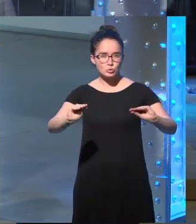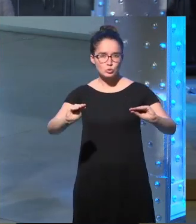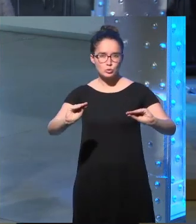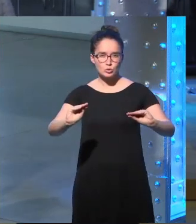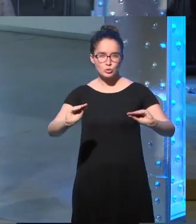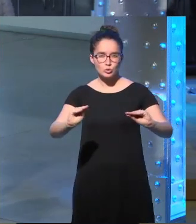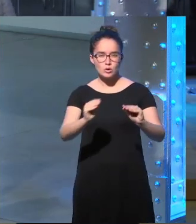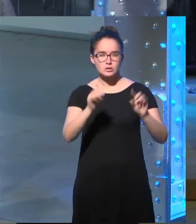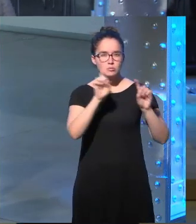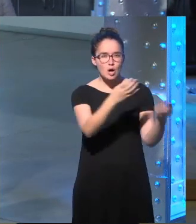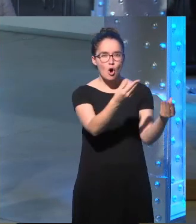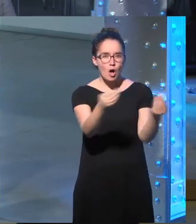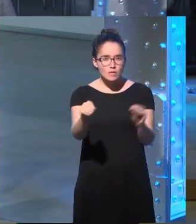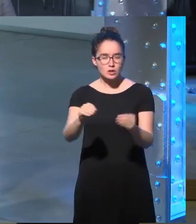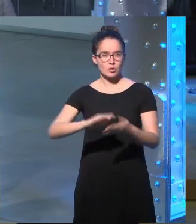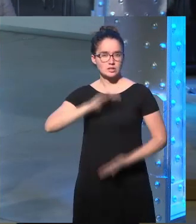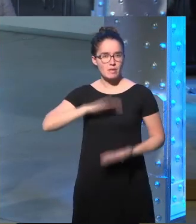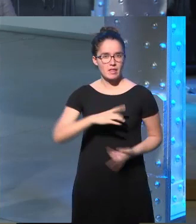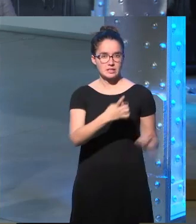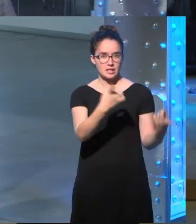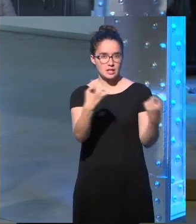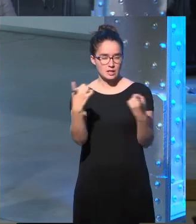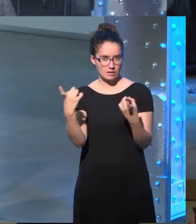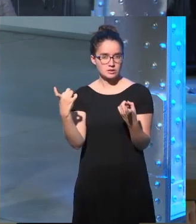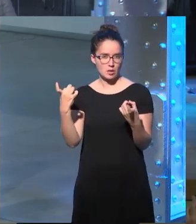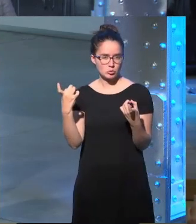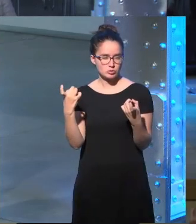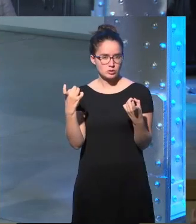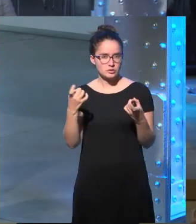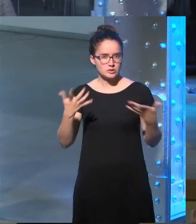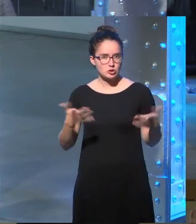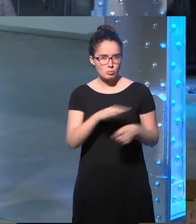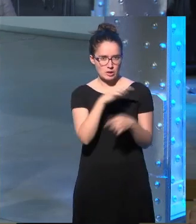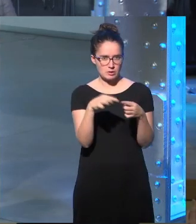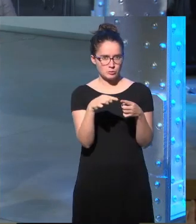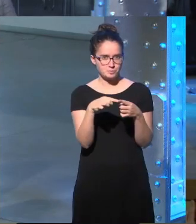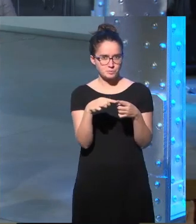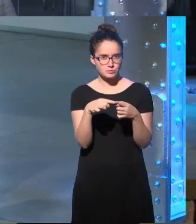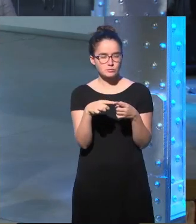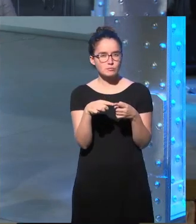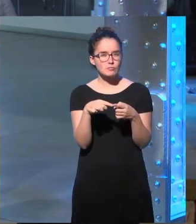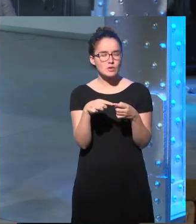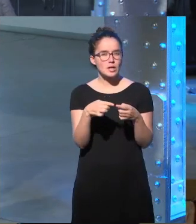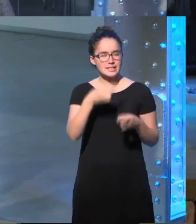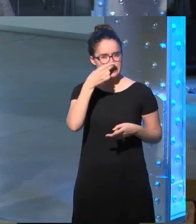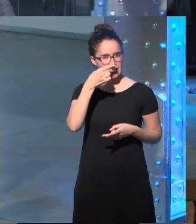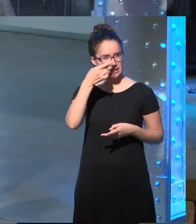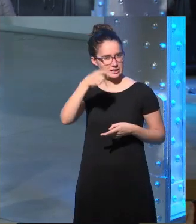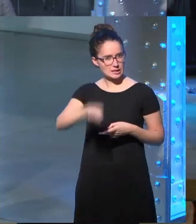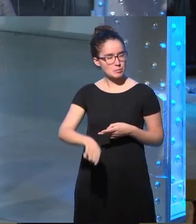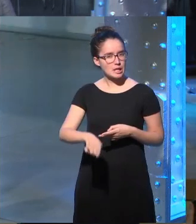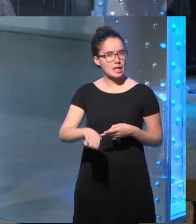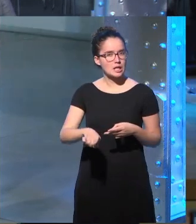is training the young people with skills that we need from them, and that's the first thing. But what